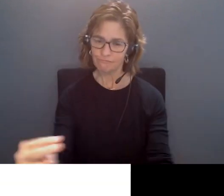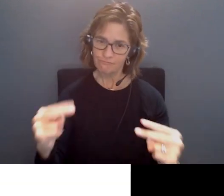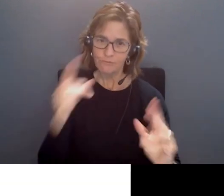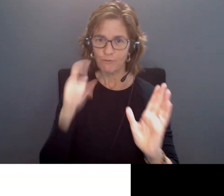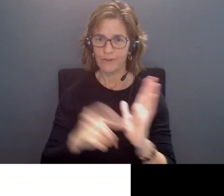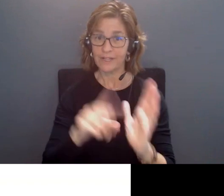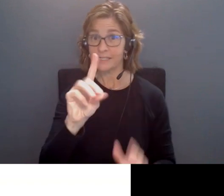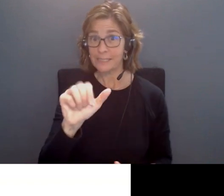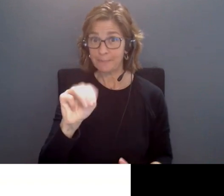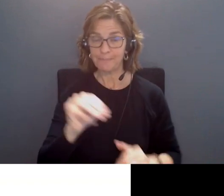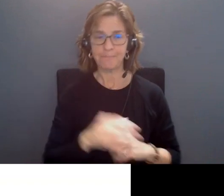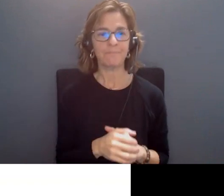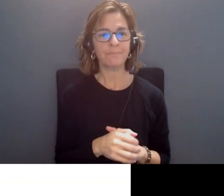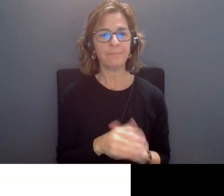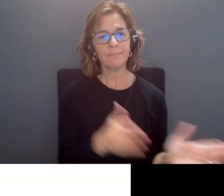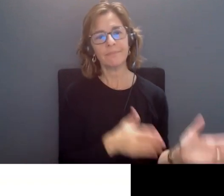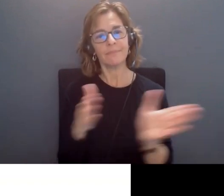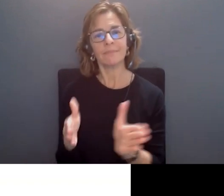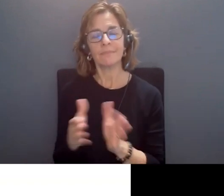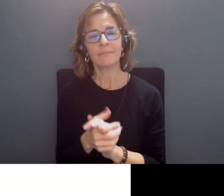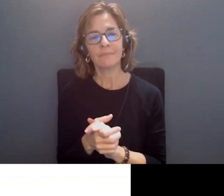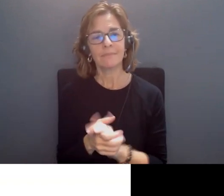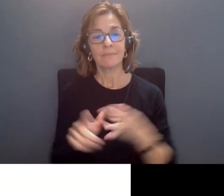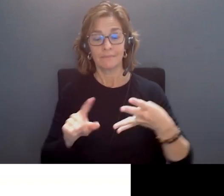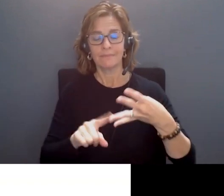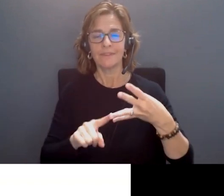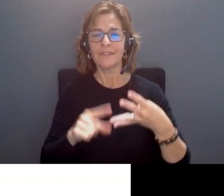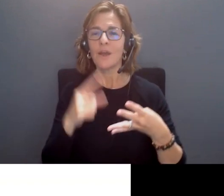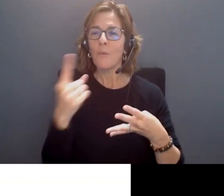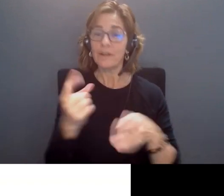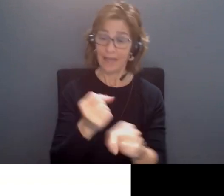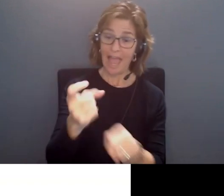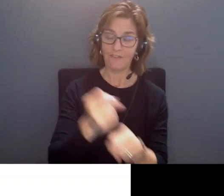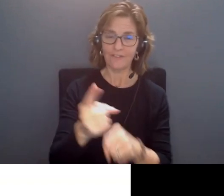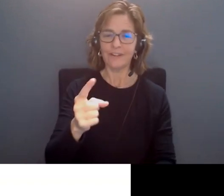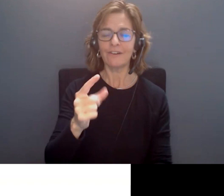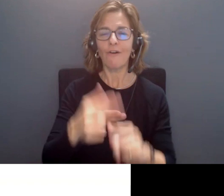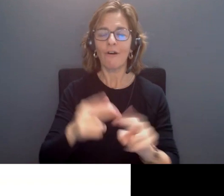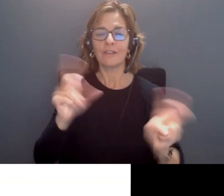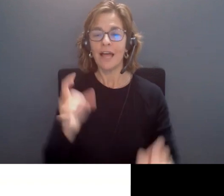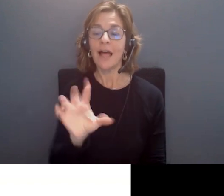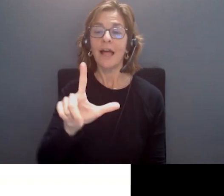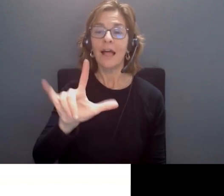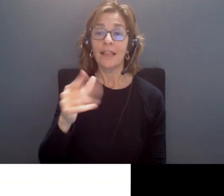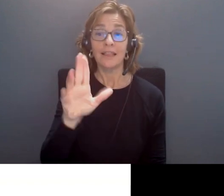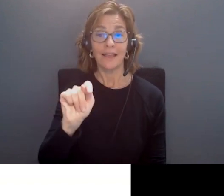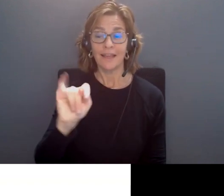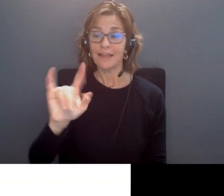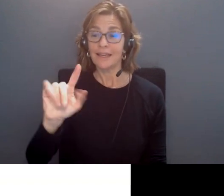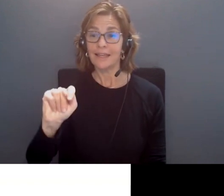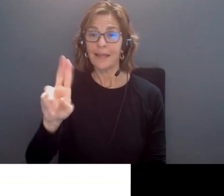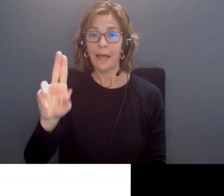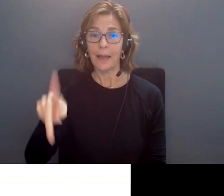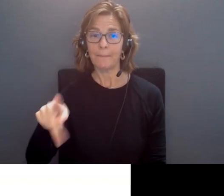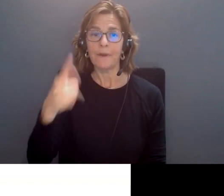Another popular initiative is an annual lighting campaign called Light It Up for NDEAM. Each year,